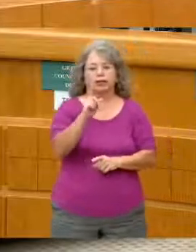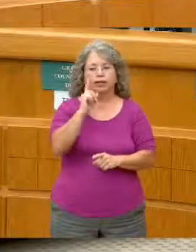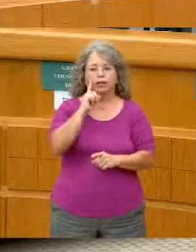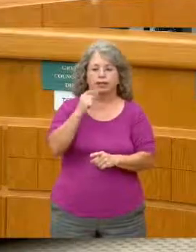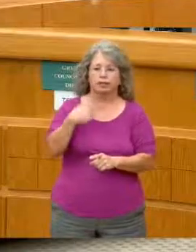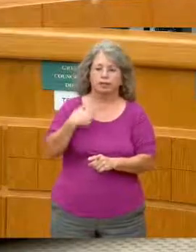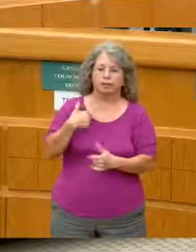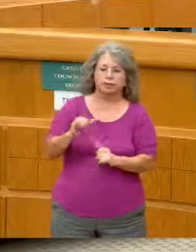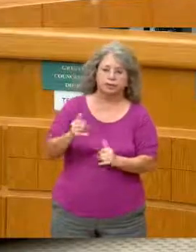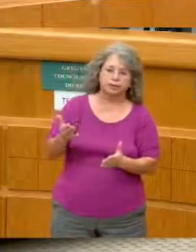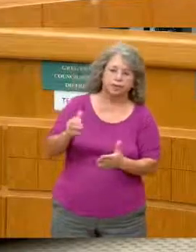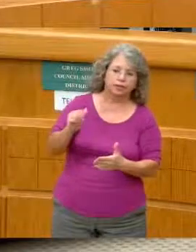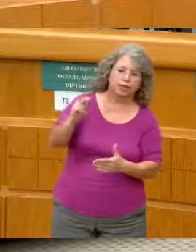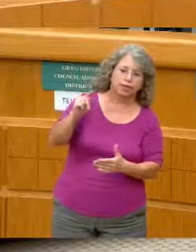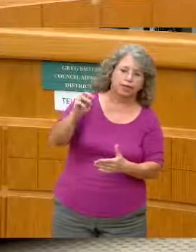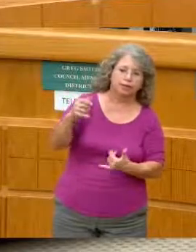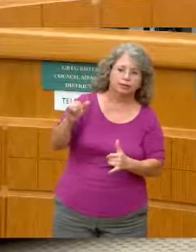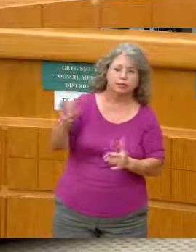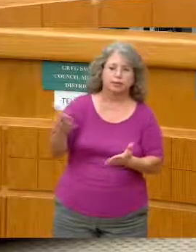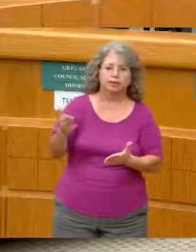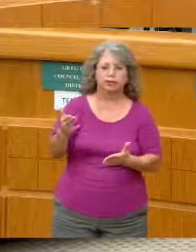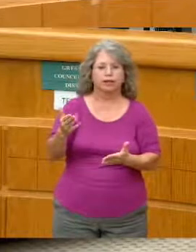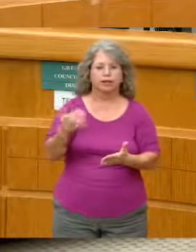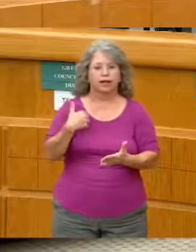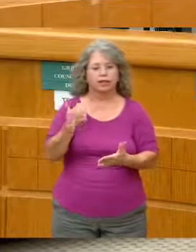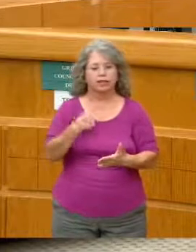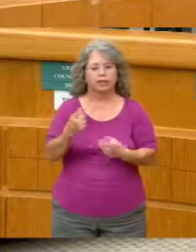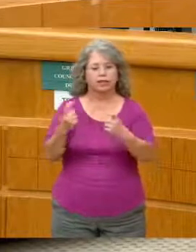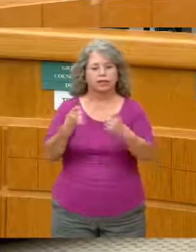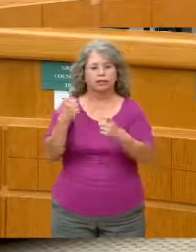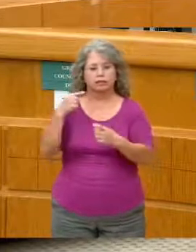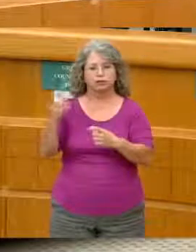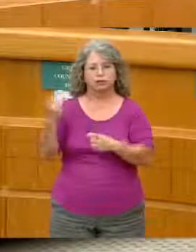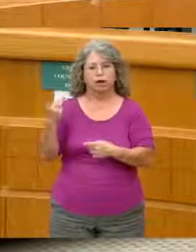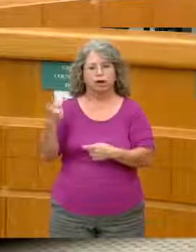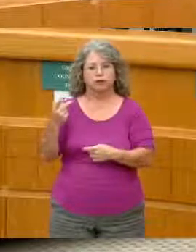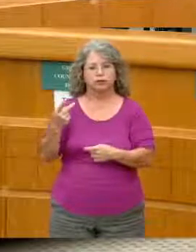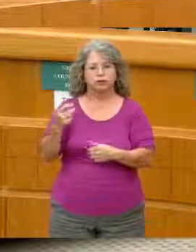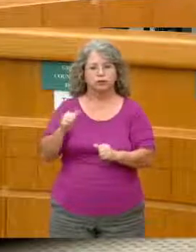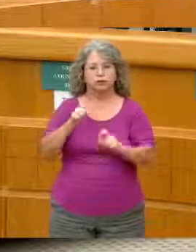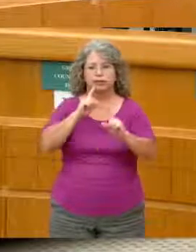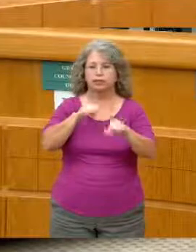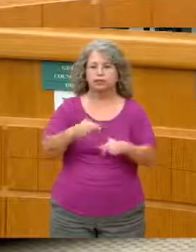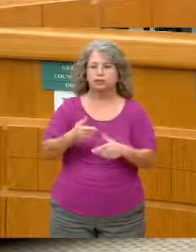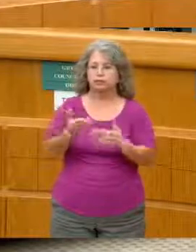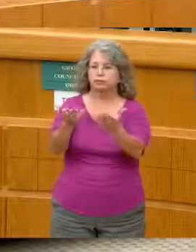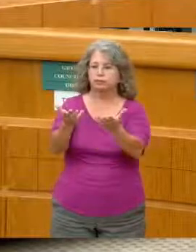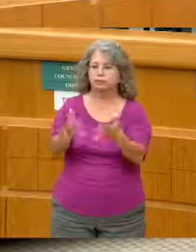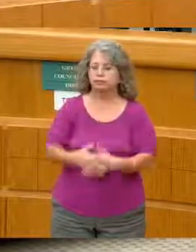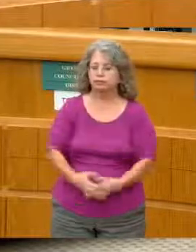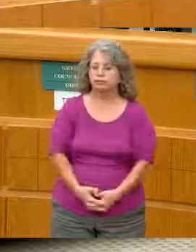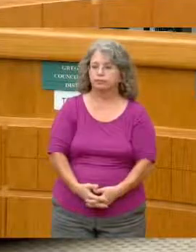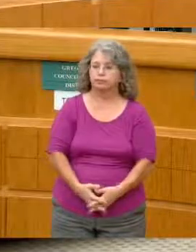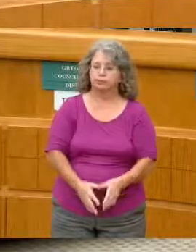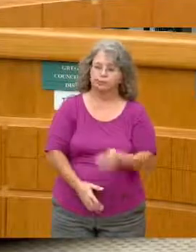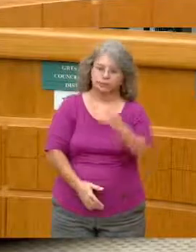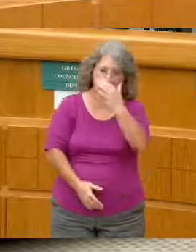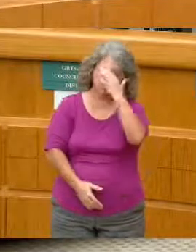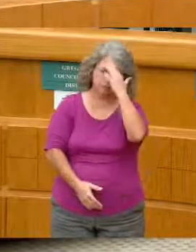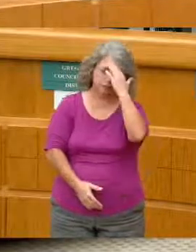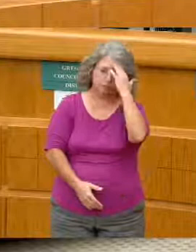Okay. I think Annette and I are still here, so if there's any questions from either of us, we'll be glad to answer them from the media.